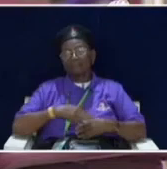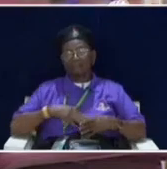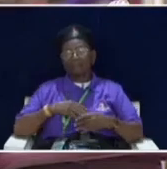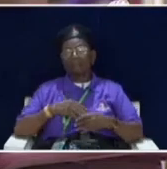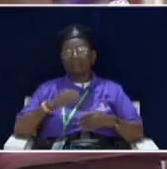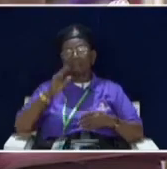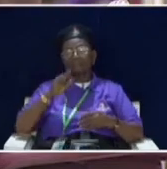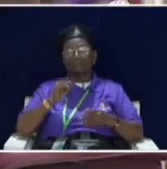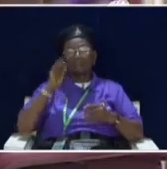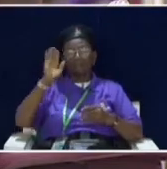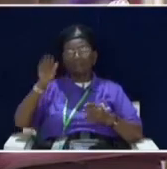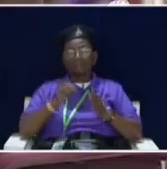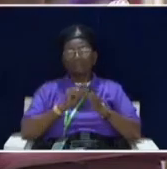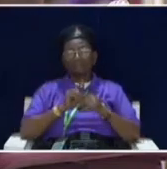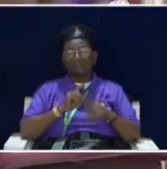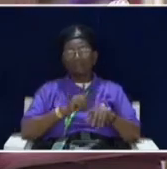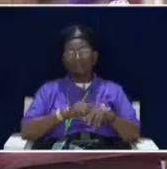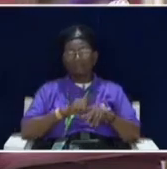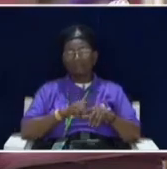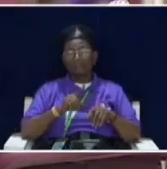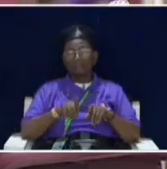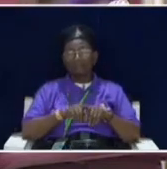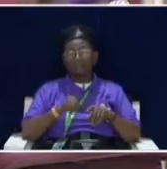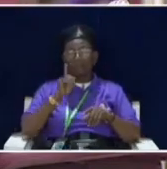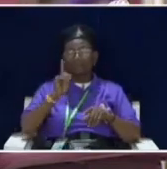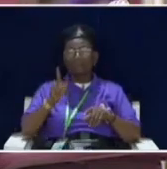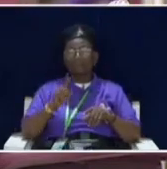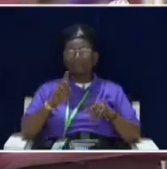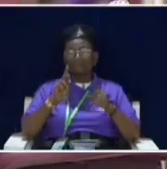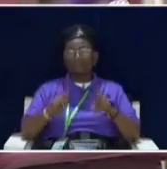one fellow was declaring himself to be king.